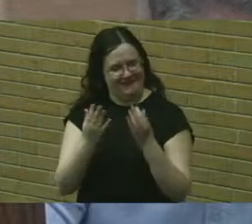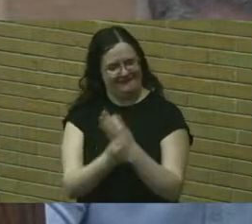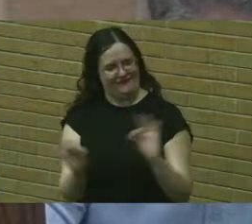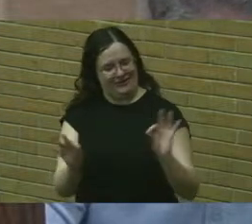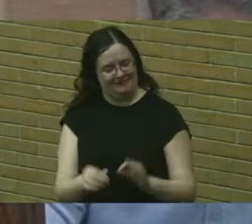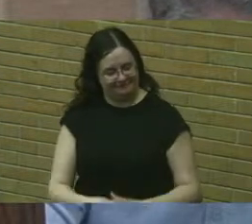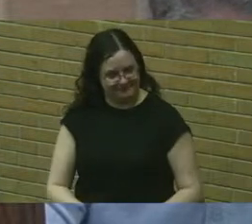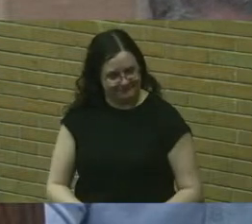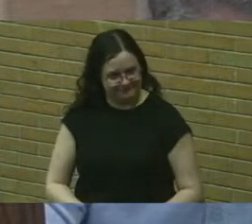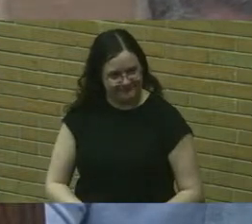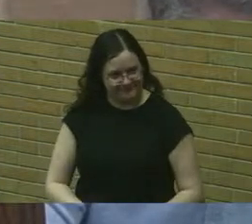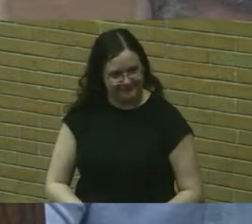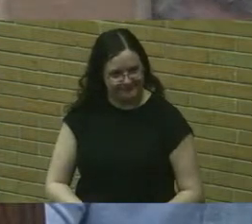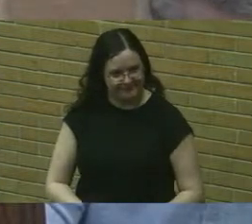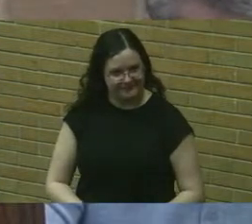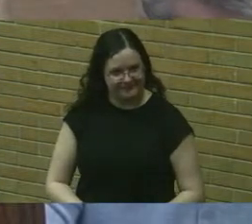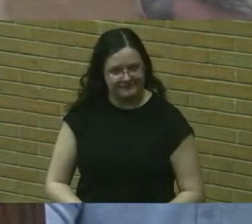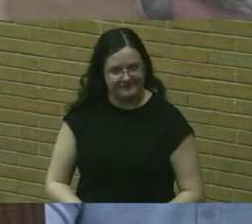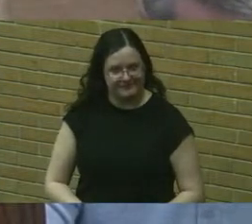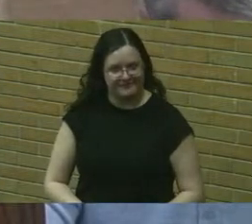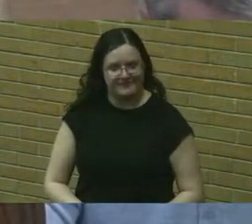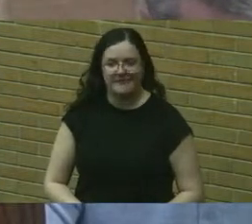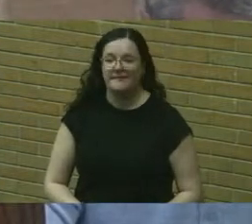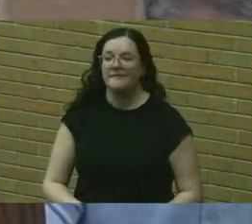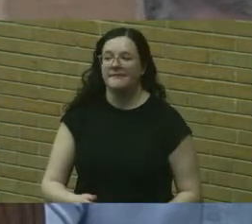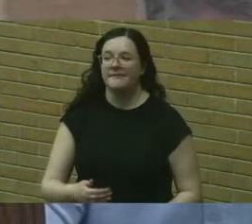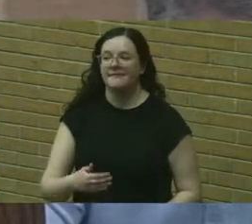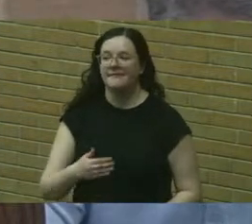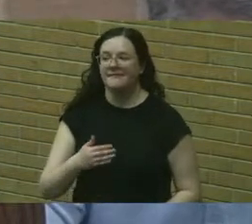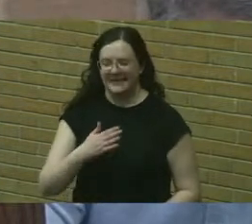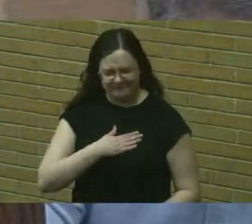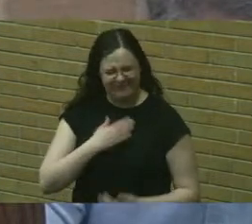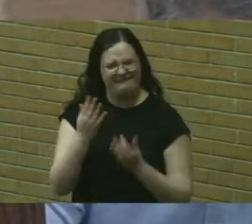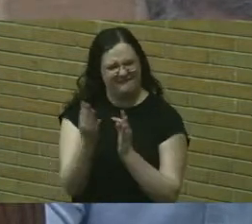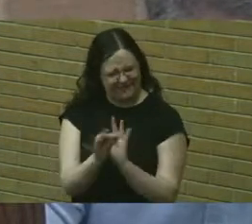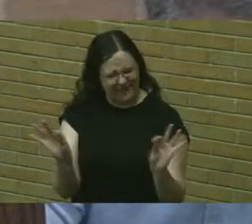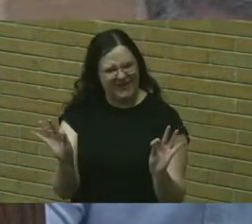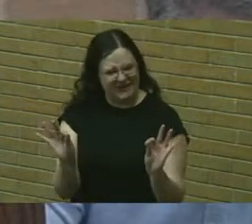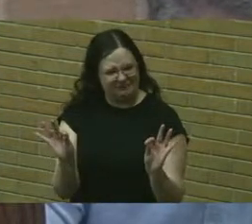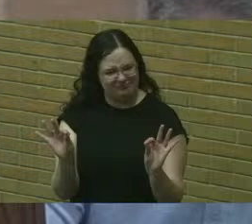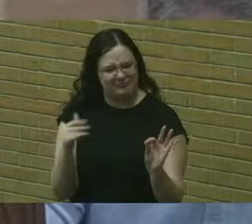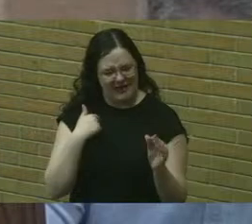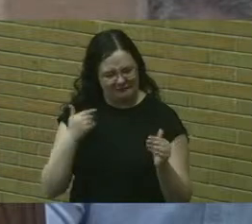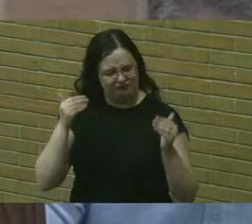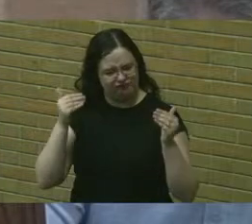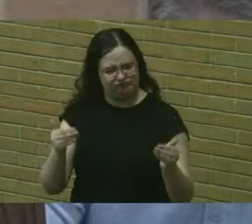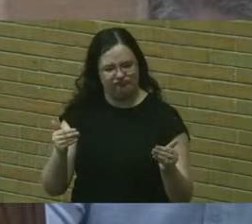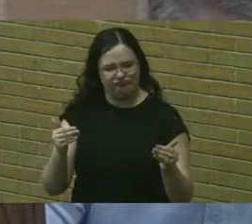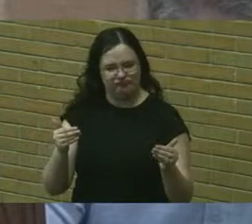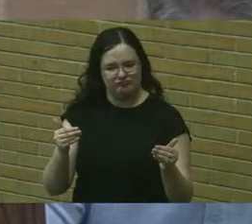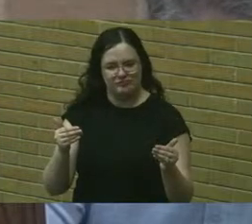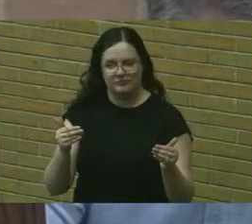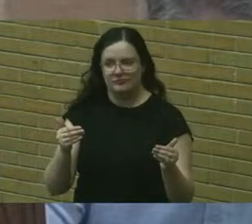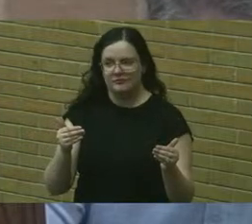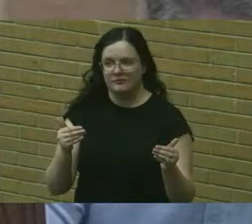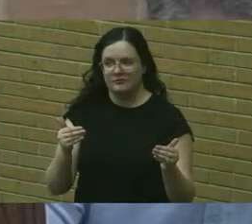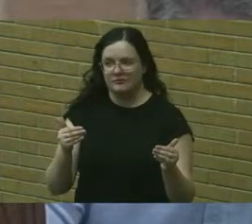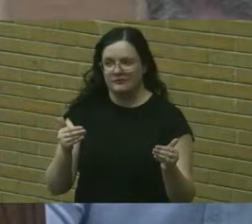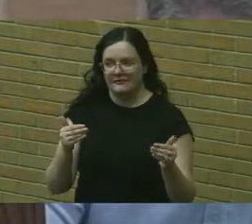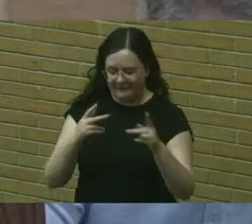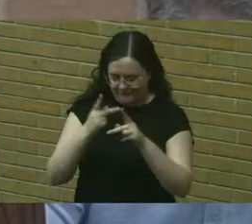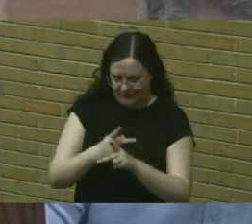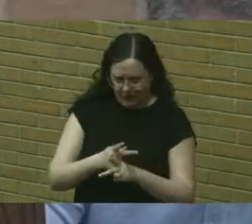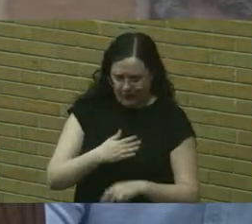is, exercise my freedom and actually pursue the connection between my